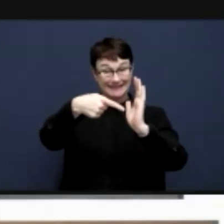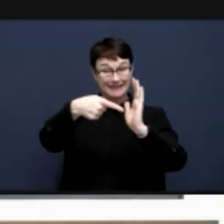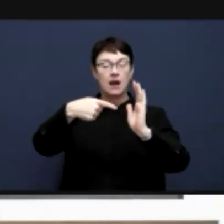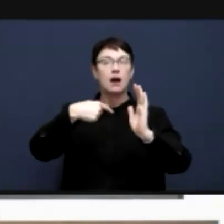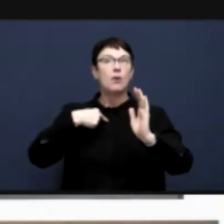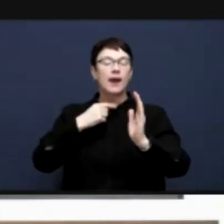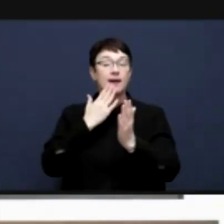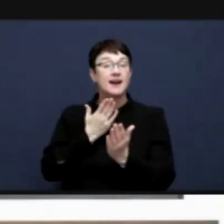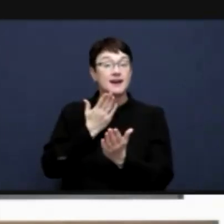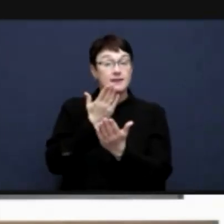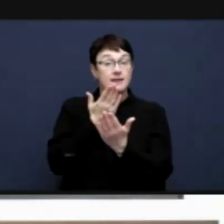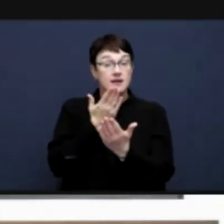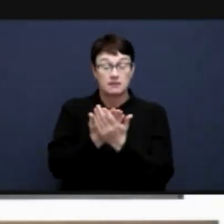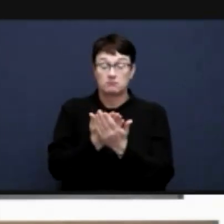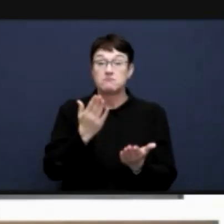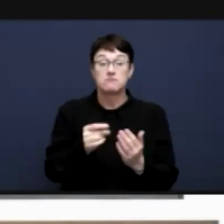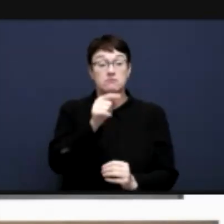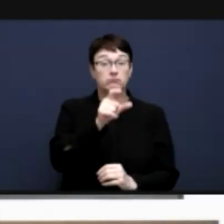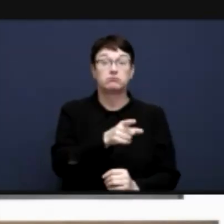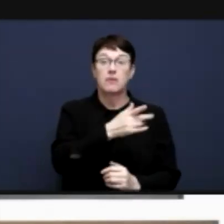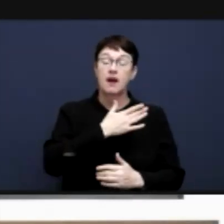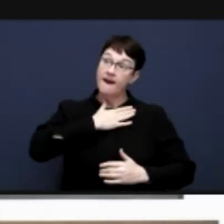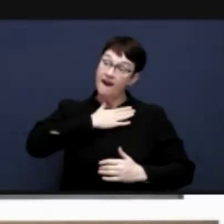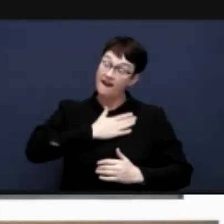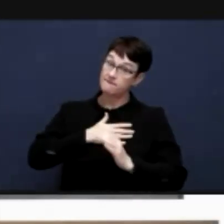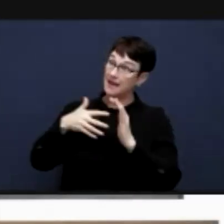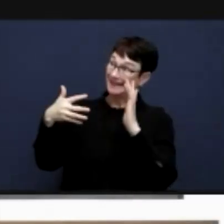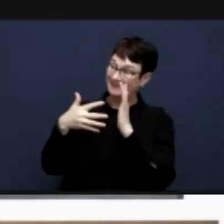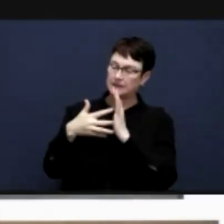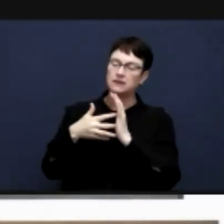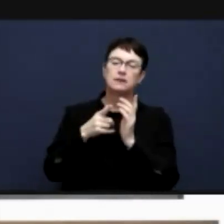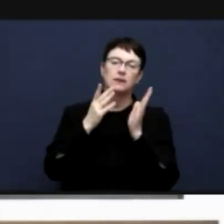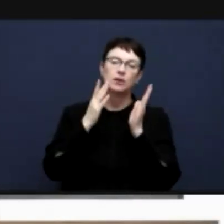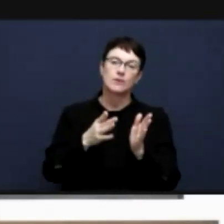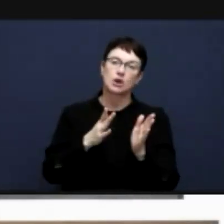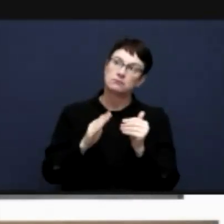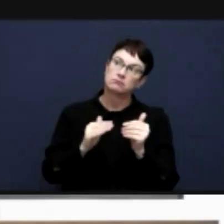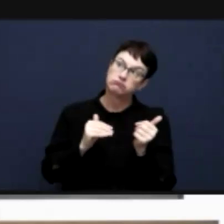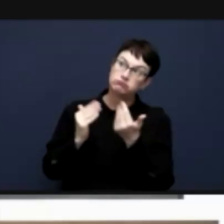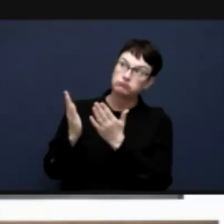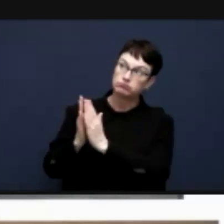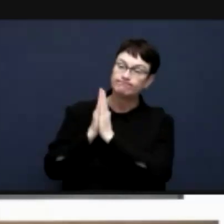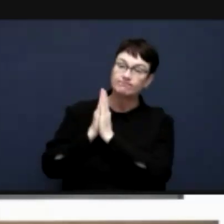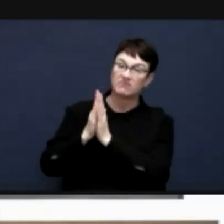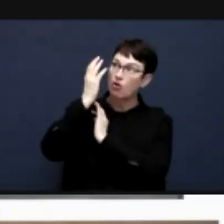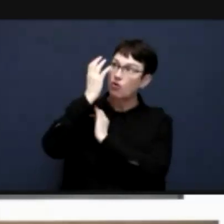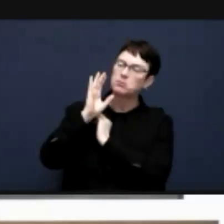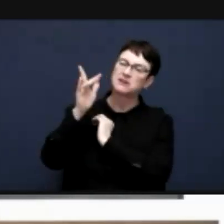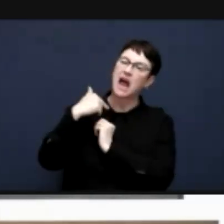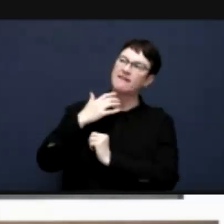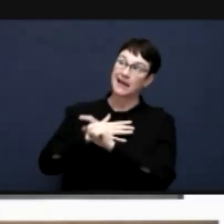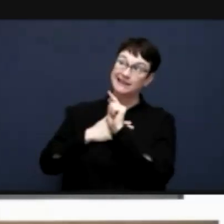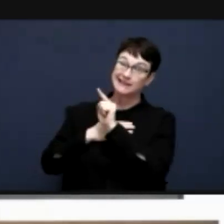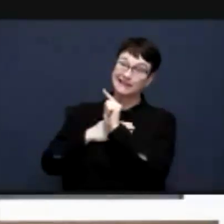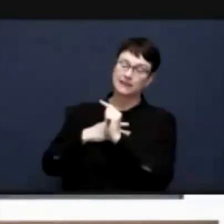an individual request in any of the published support service channels, require a documentation in that